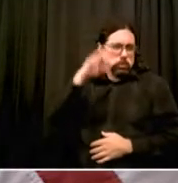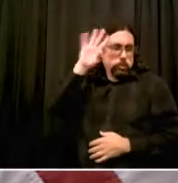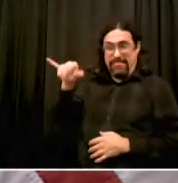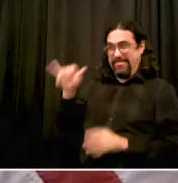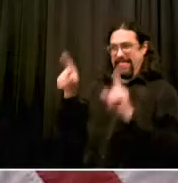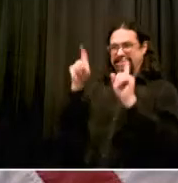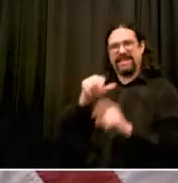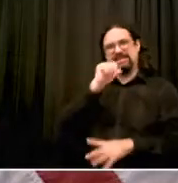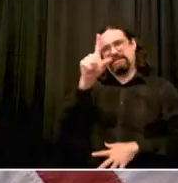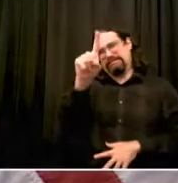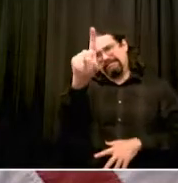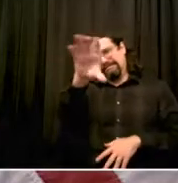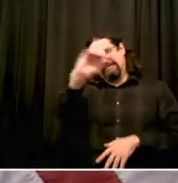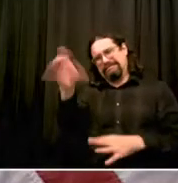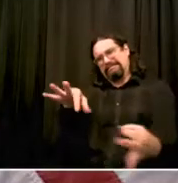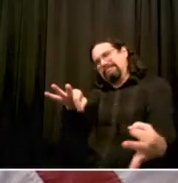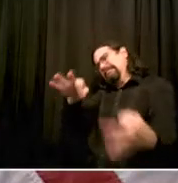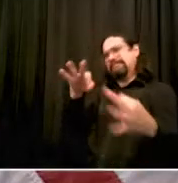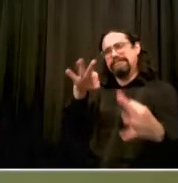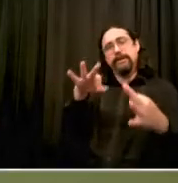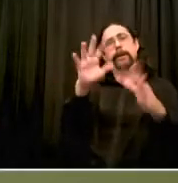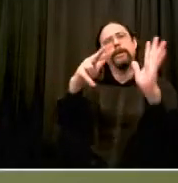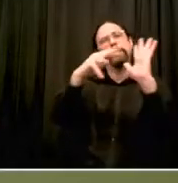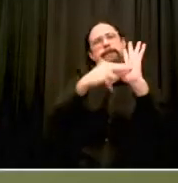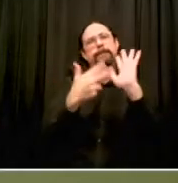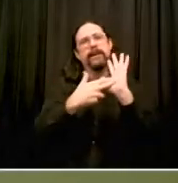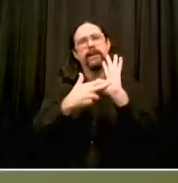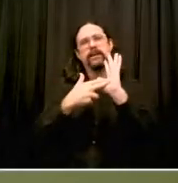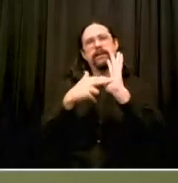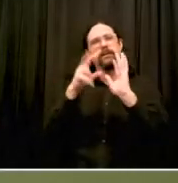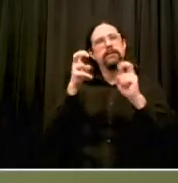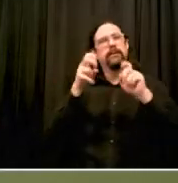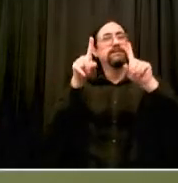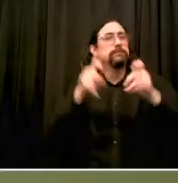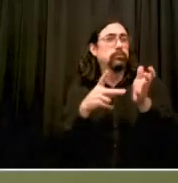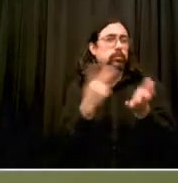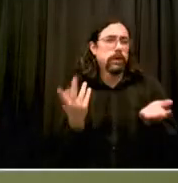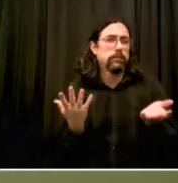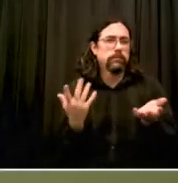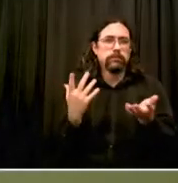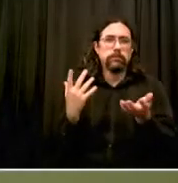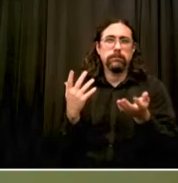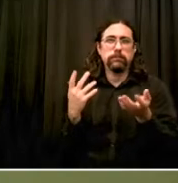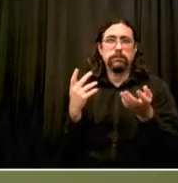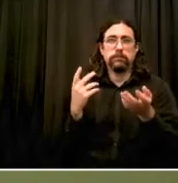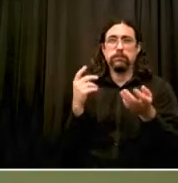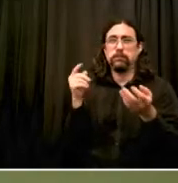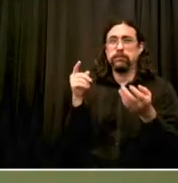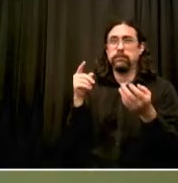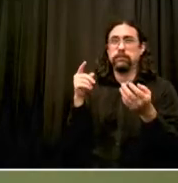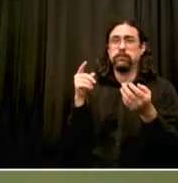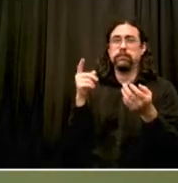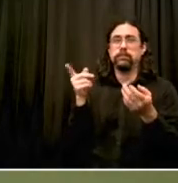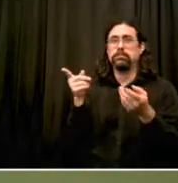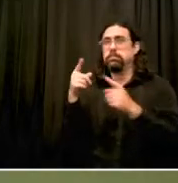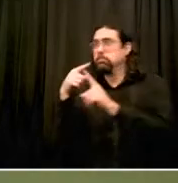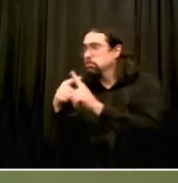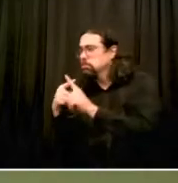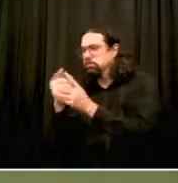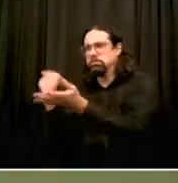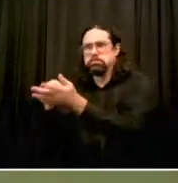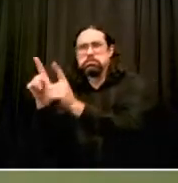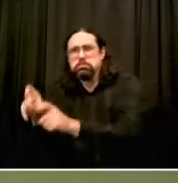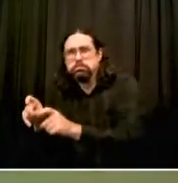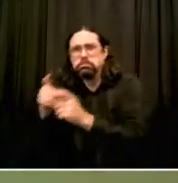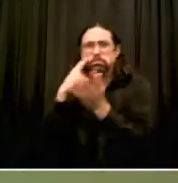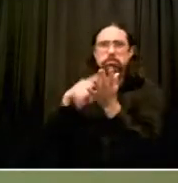No, just to highlight again the point about the testing turnaround time. You know, one of the challenges, of course, is that the